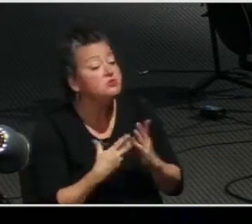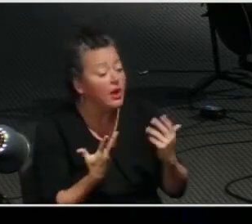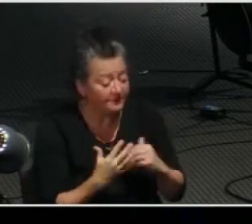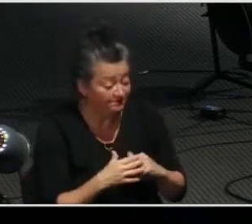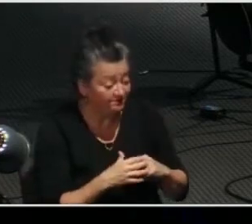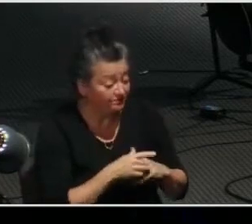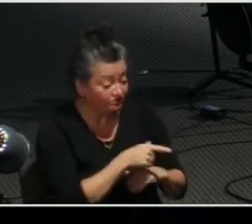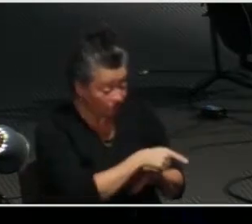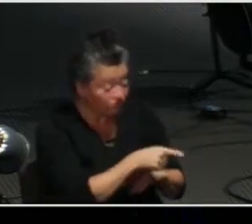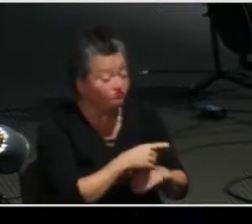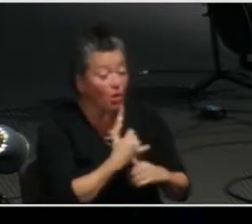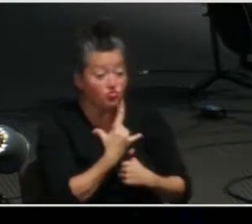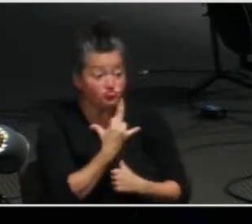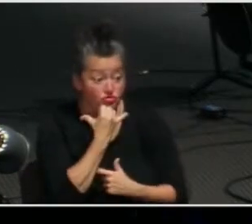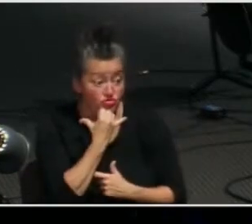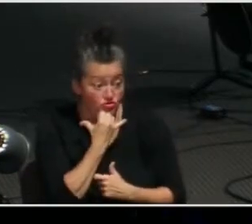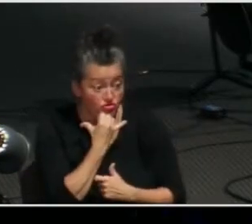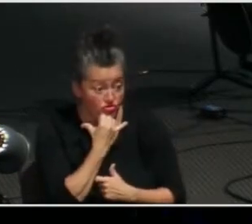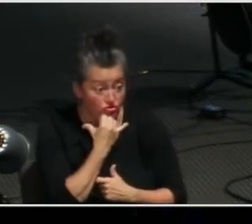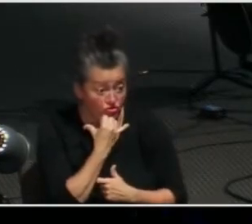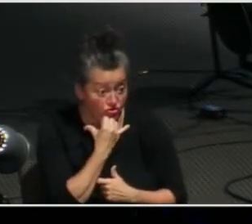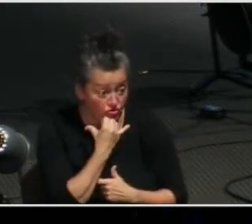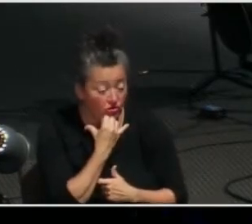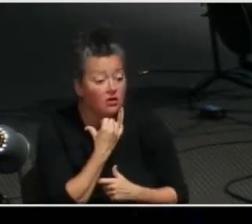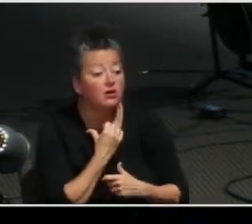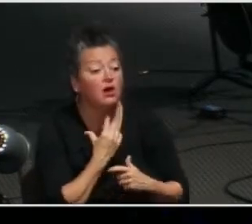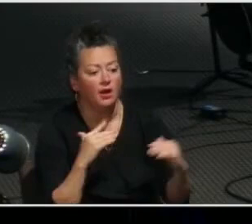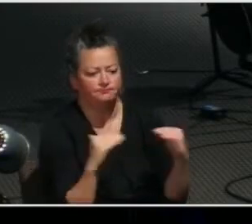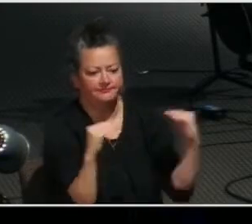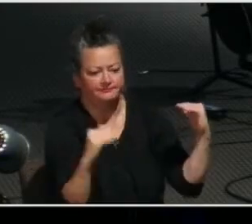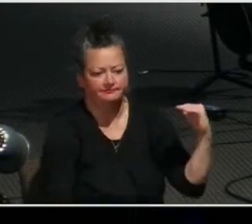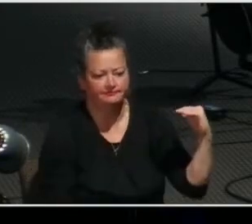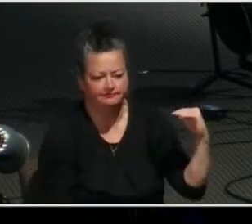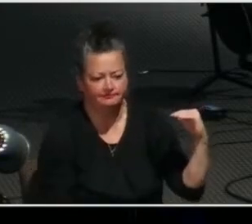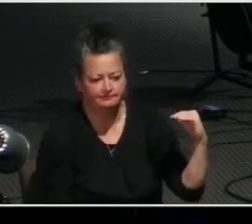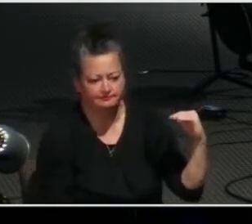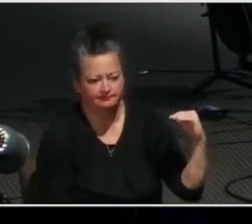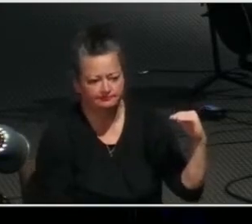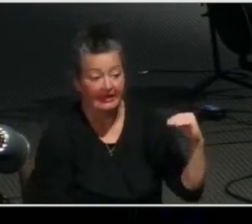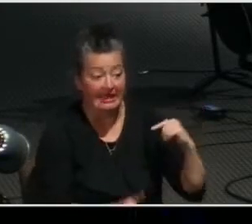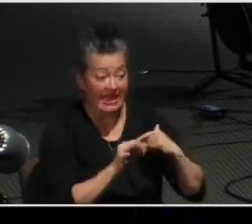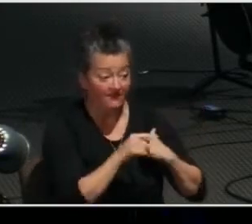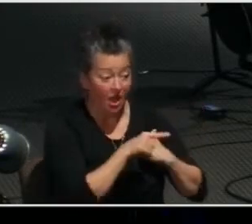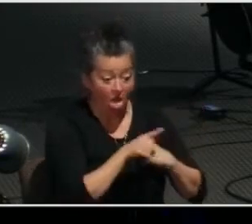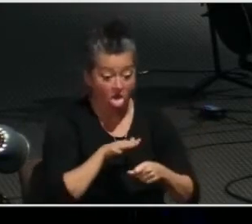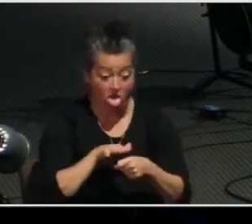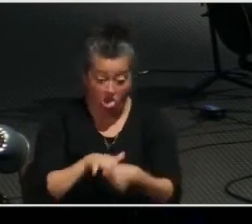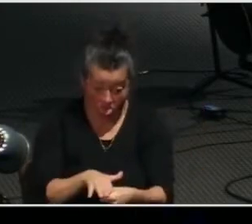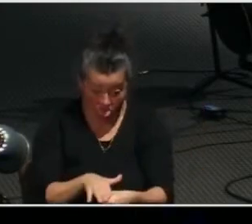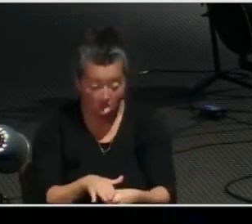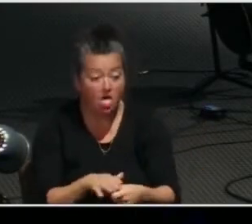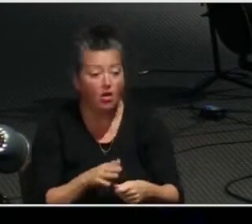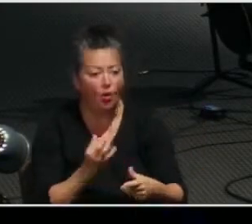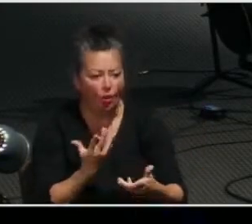committed. It is a form of payback for wrongdoing. It requires payment for an injustice